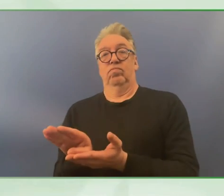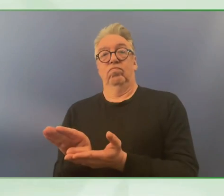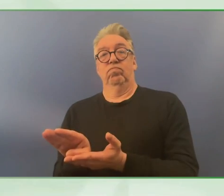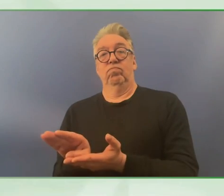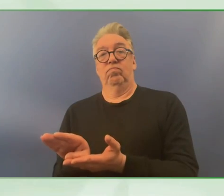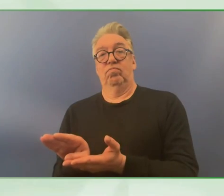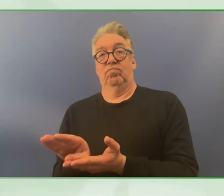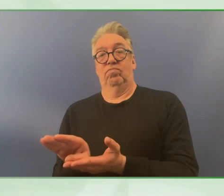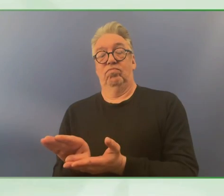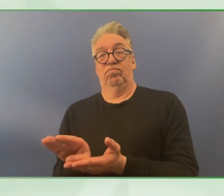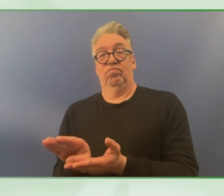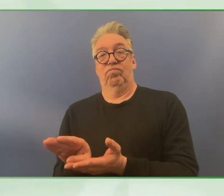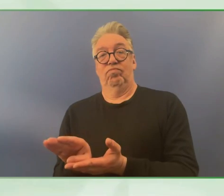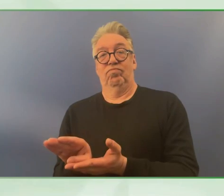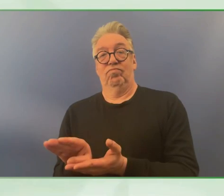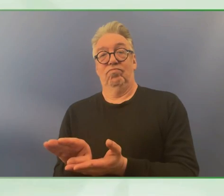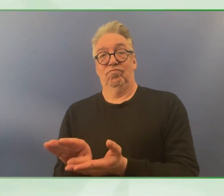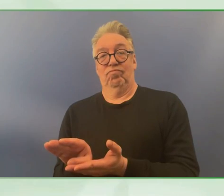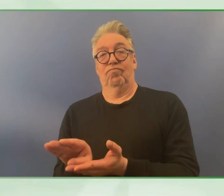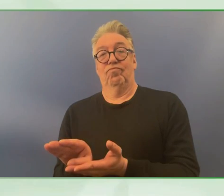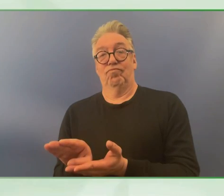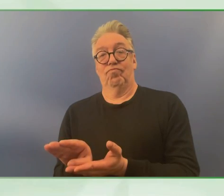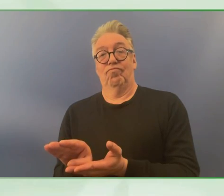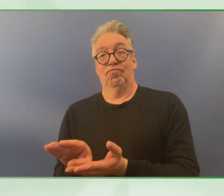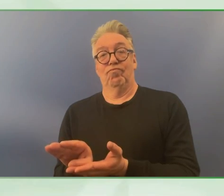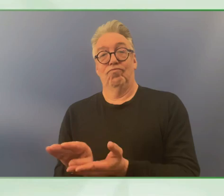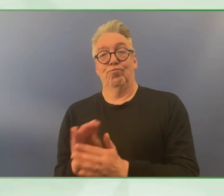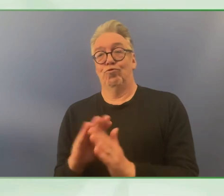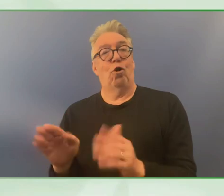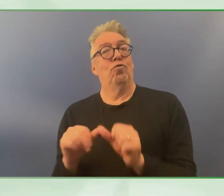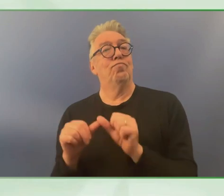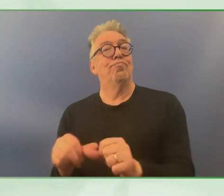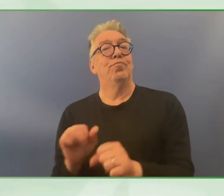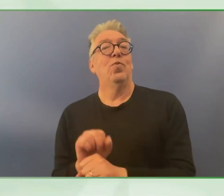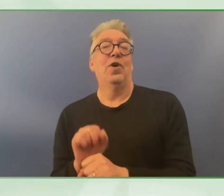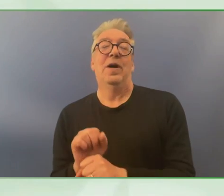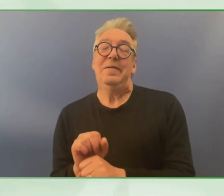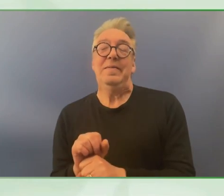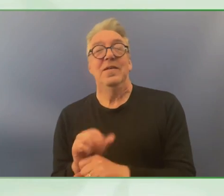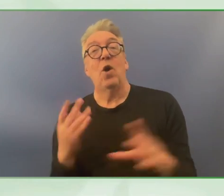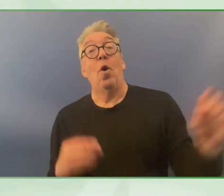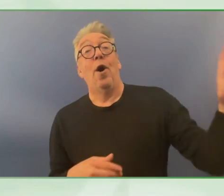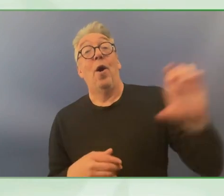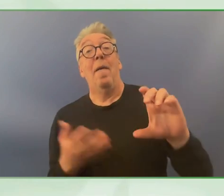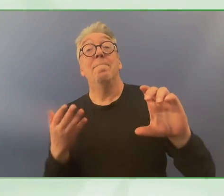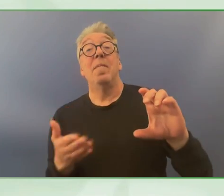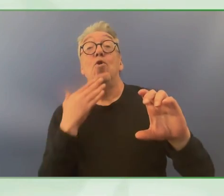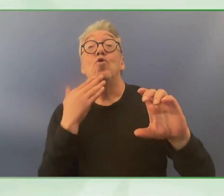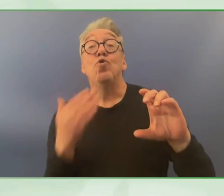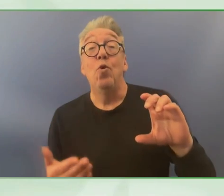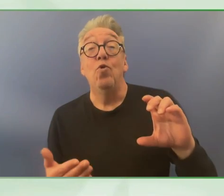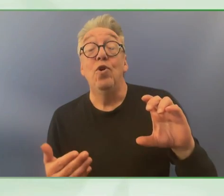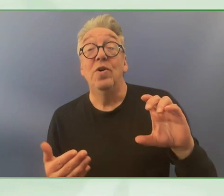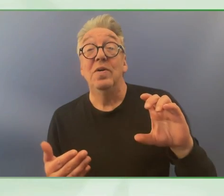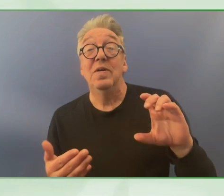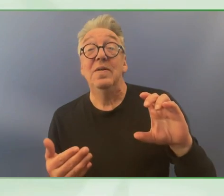continue keeping the individual employed. So I think the incentive might be good, but there has to be also, I think, work done